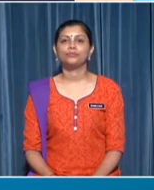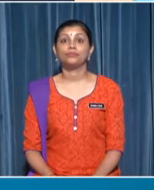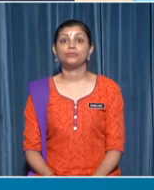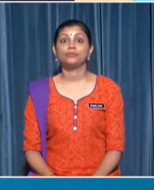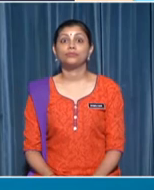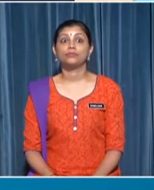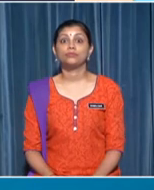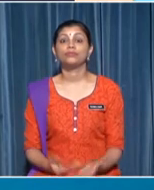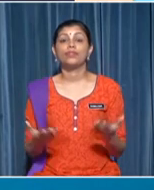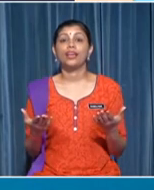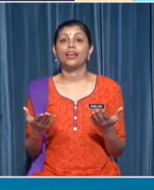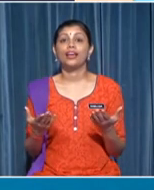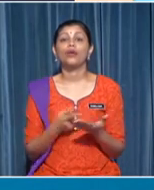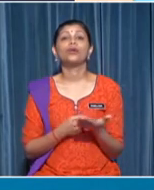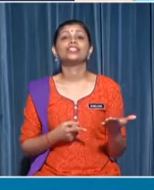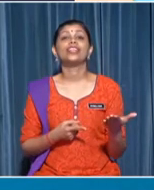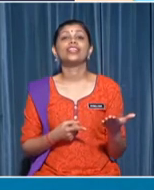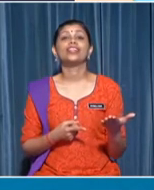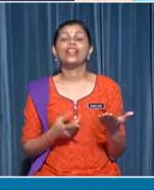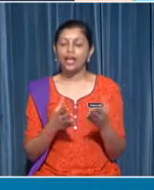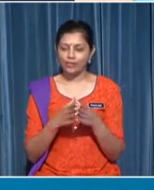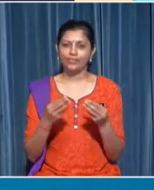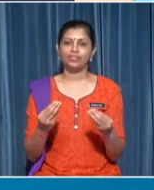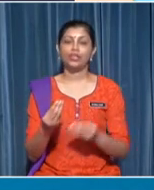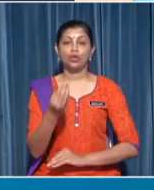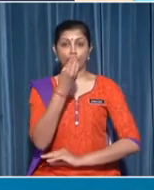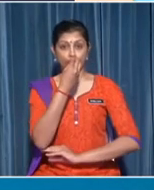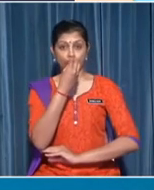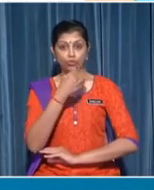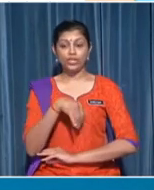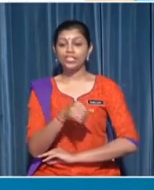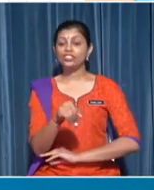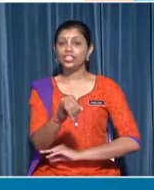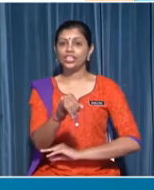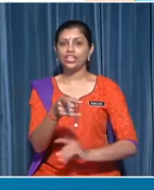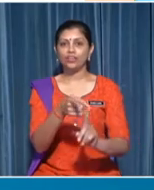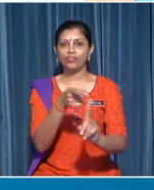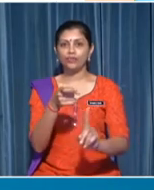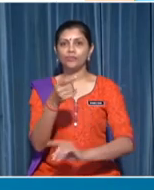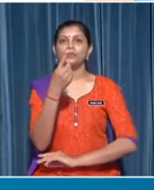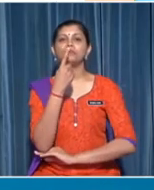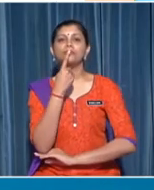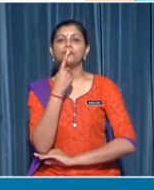There you have it, our food journey from mouth to the anus.